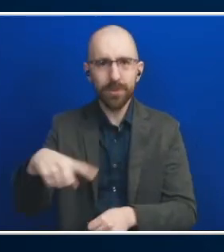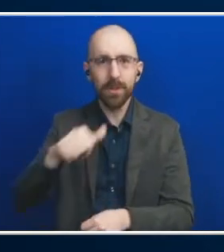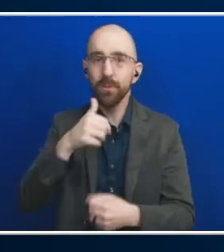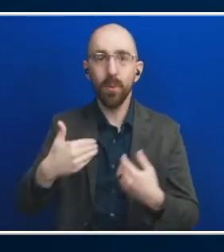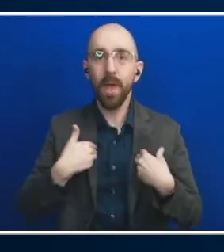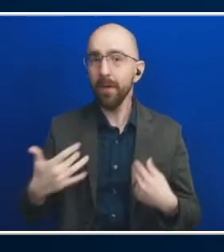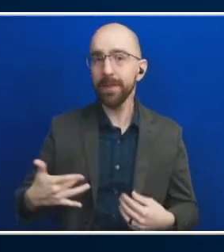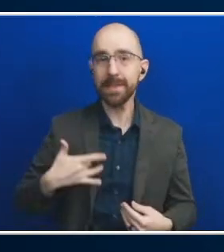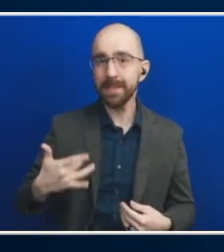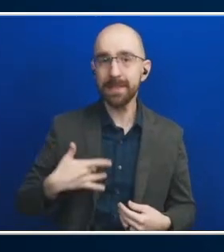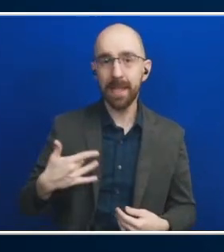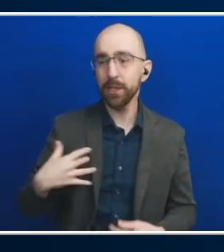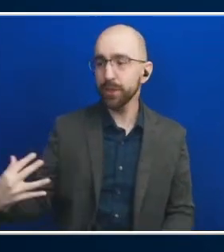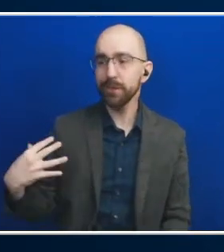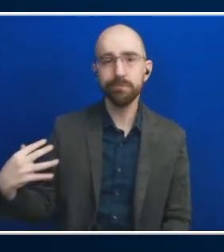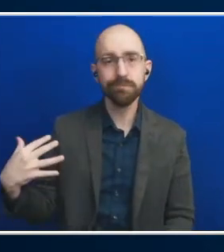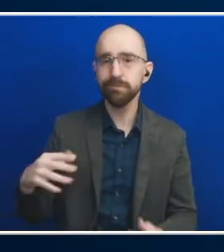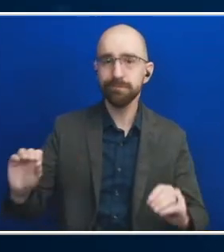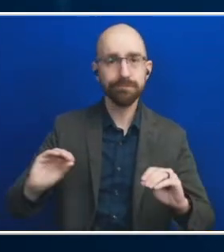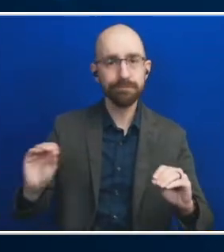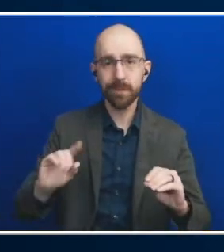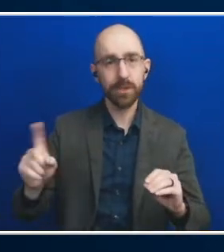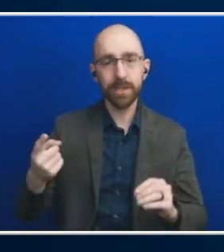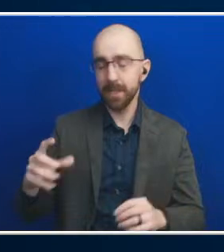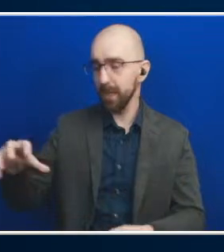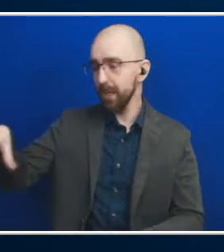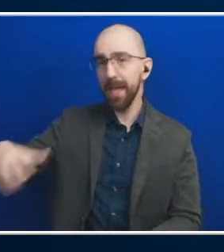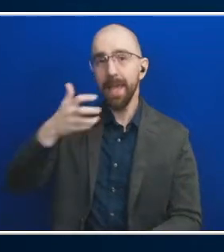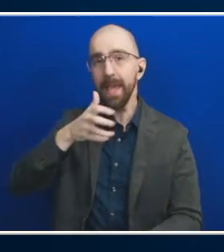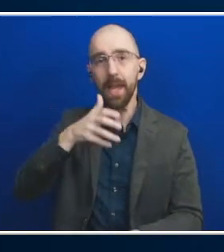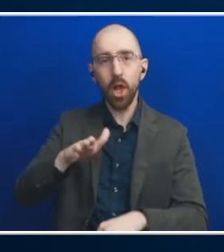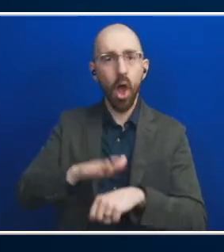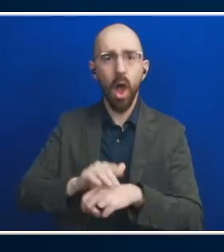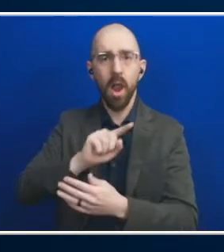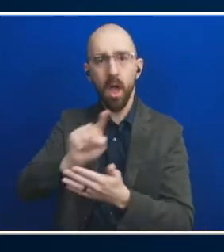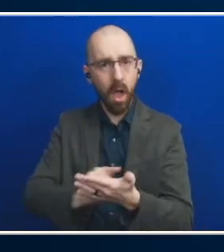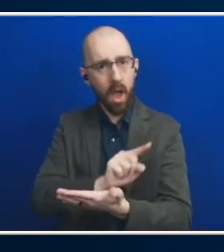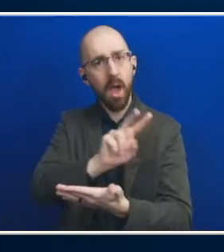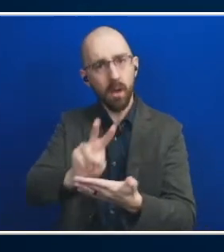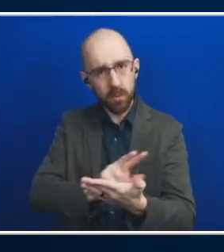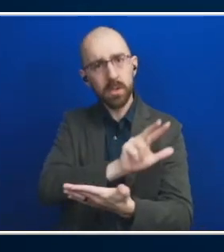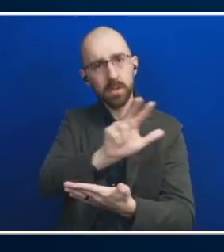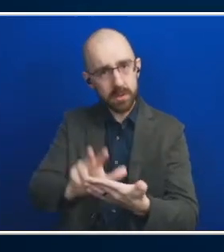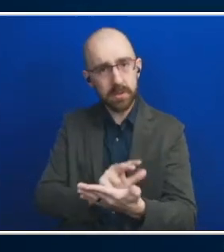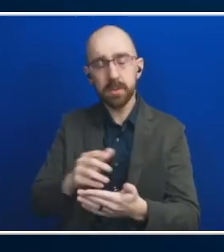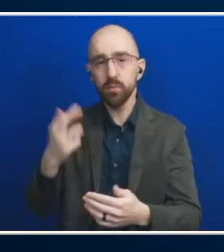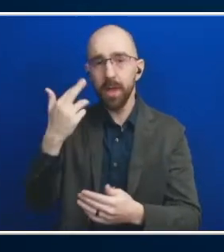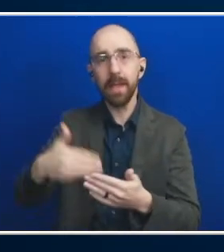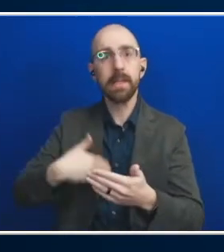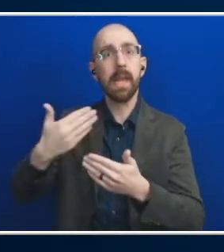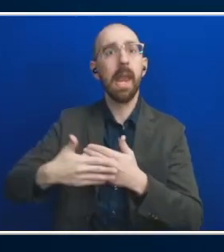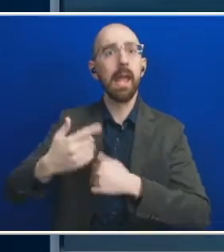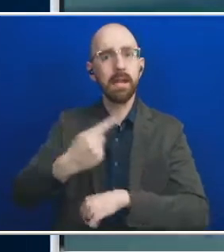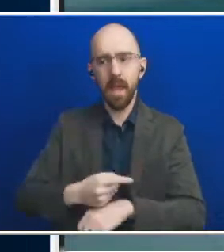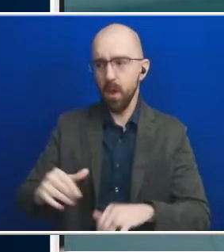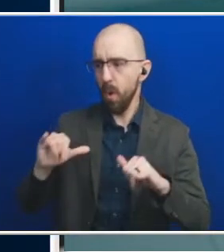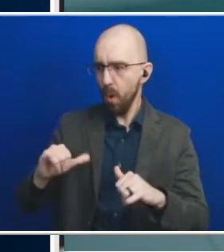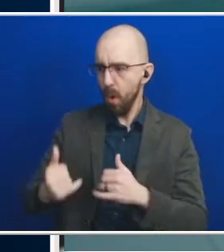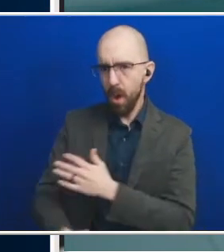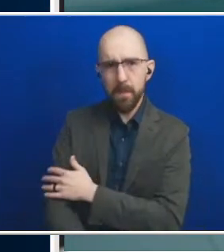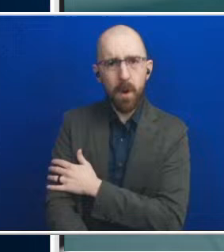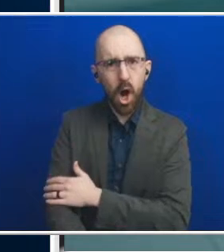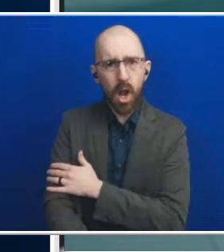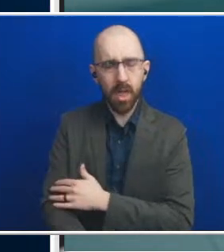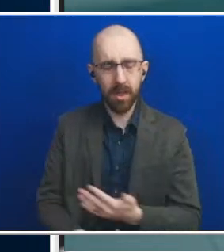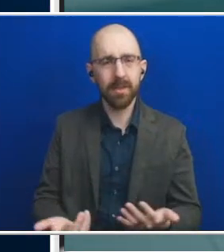they just have the space heater on for hours at a time and only realize next day morning that they already have burn. Limit